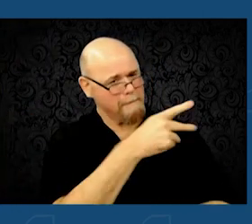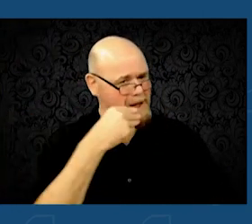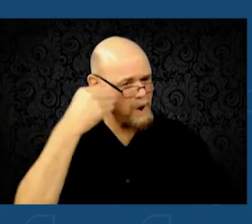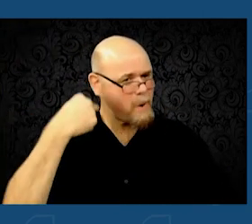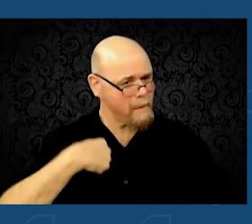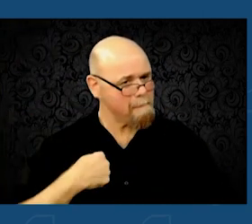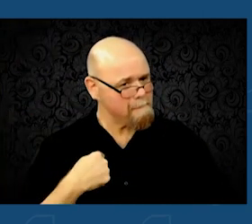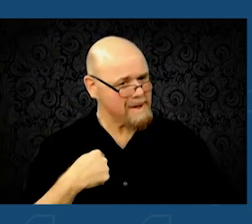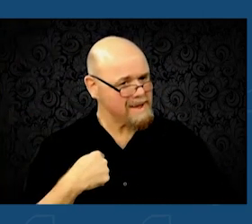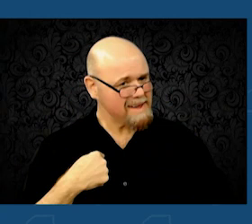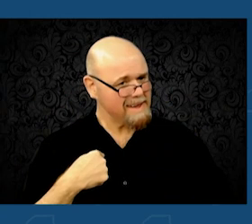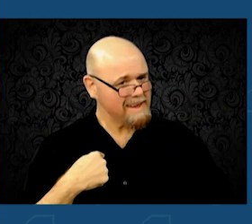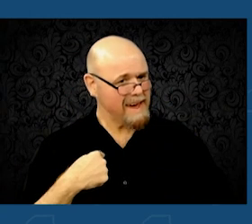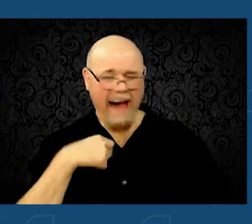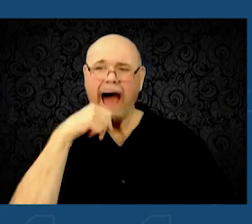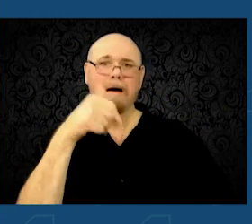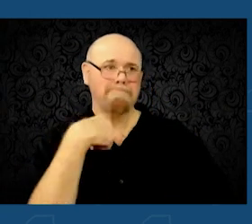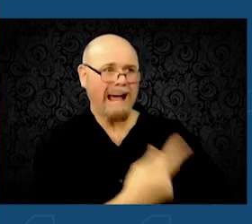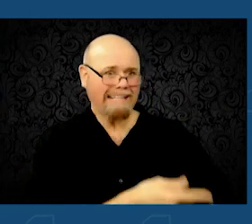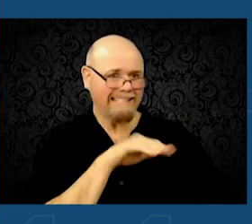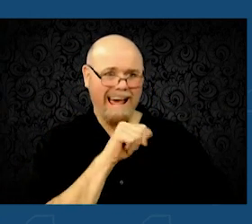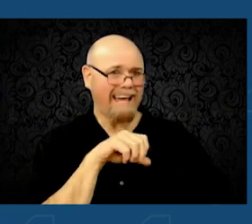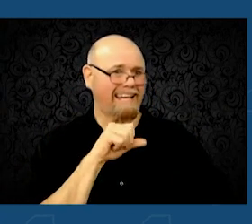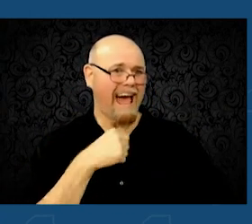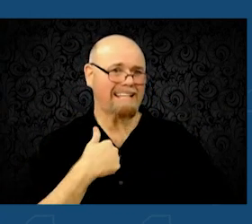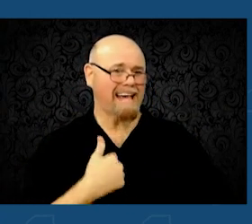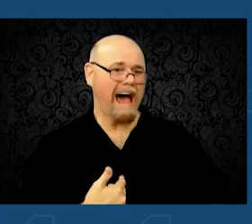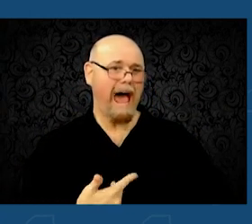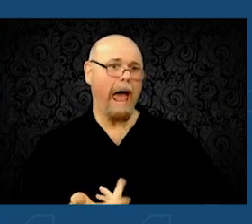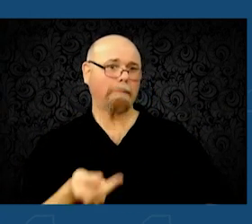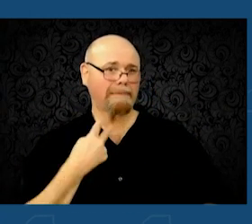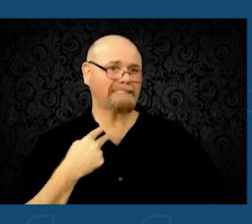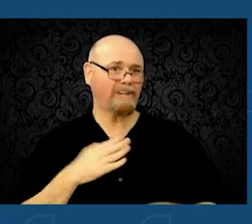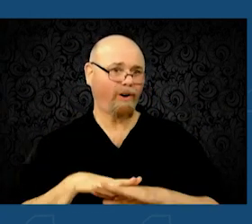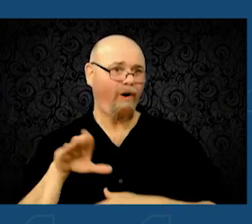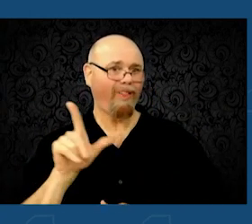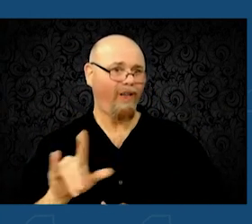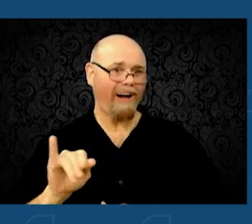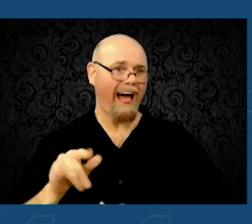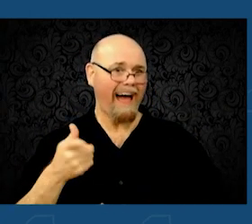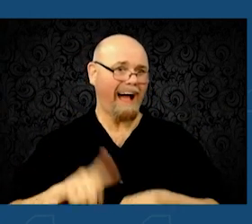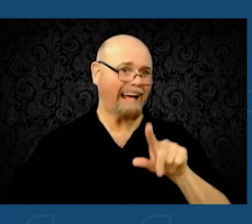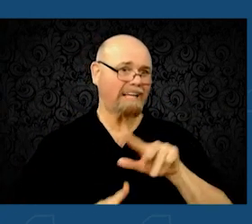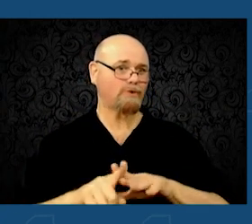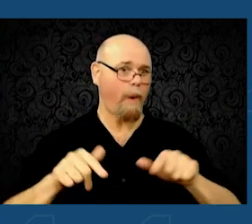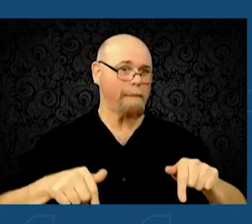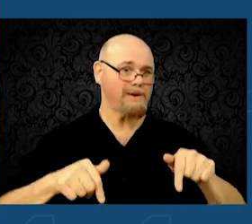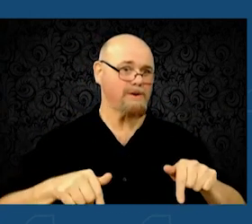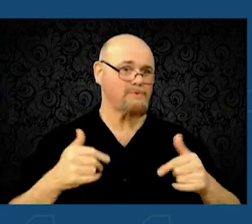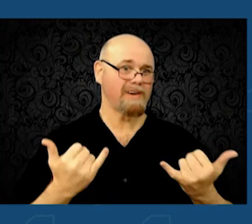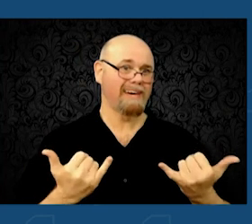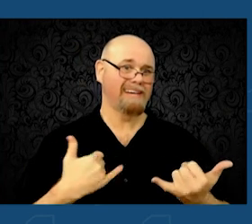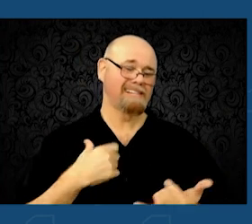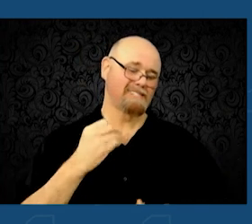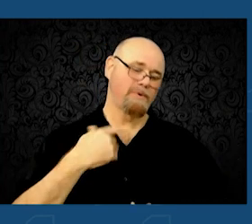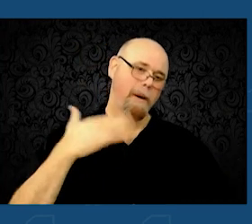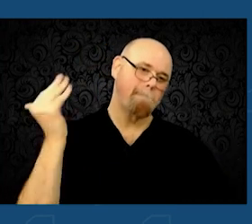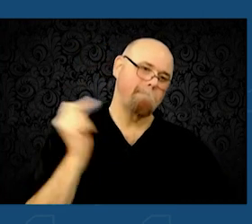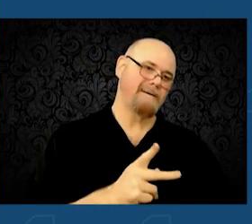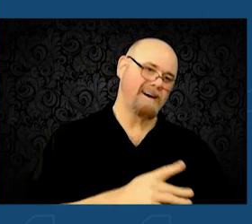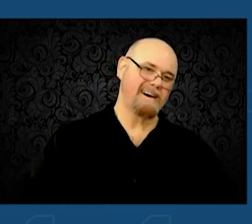am not going to tell Kaz I got stuck on Long Island and did not make this event. So I came back. When I